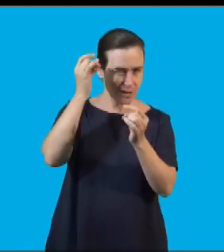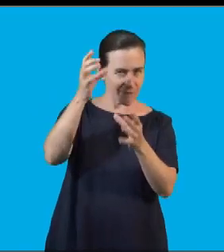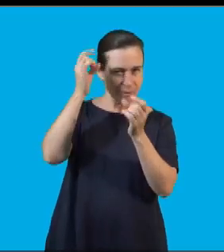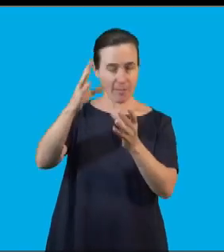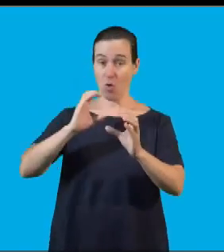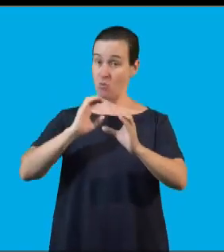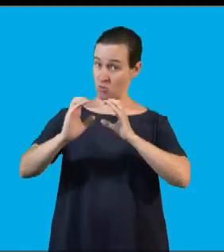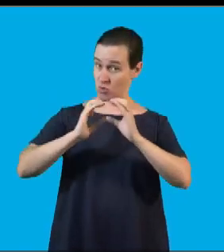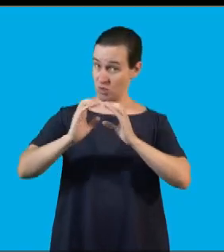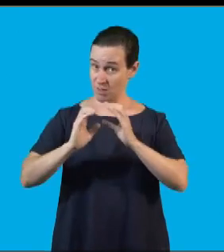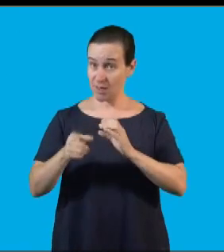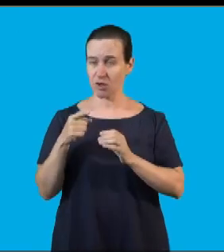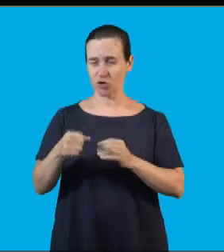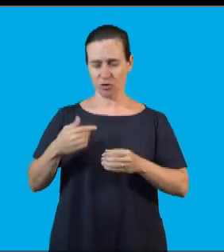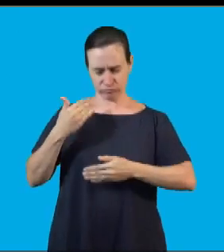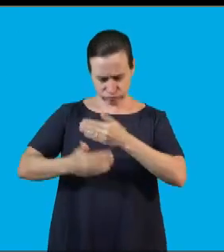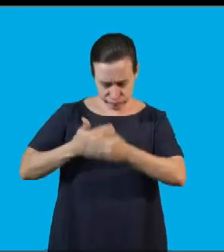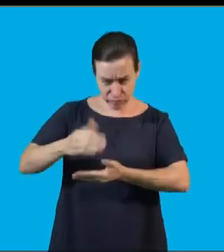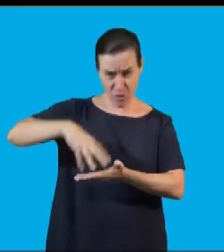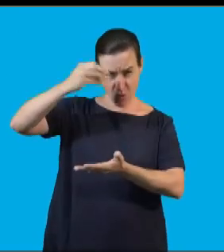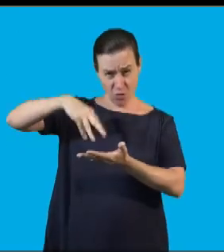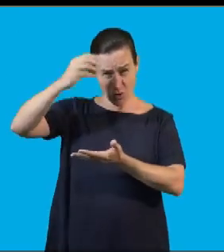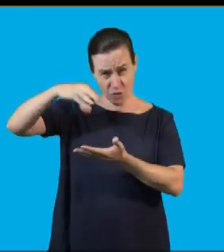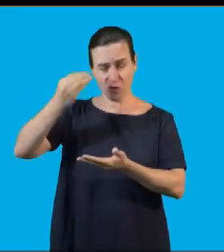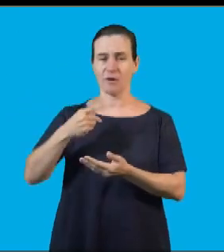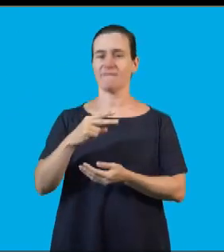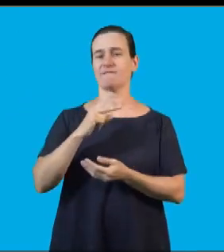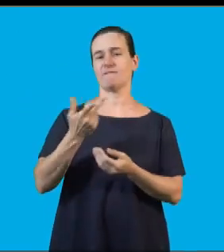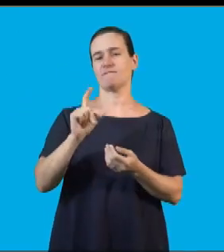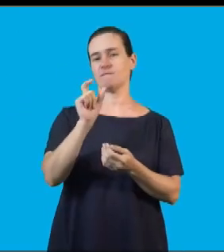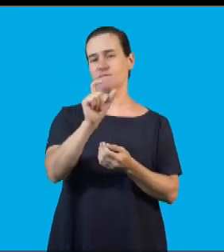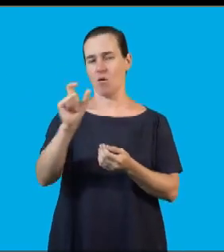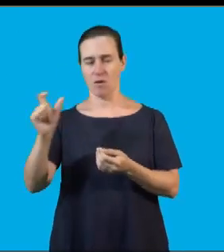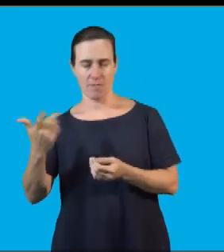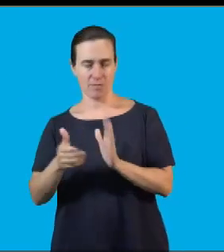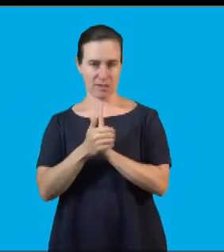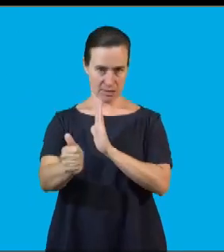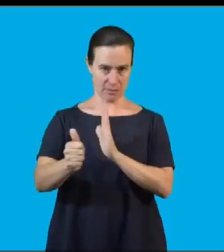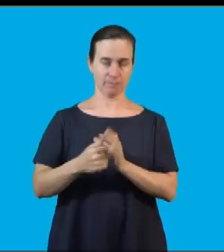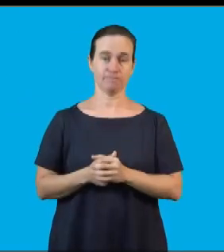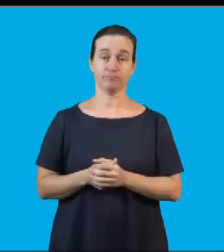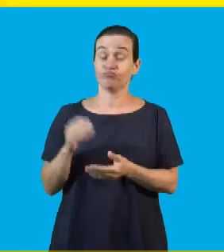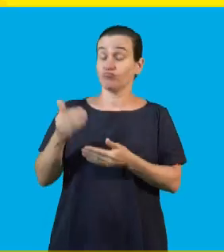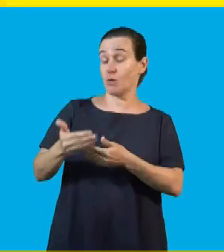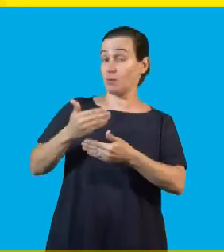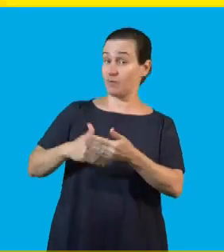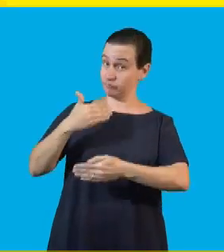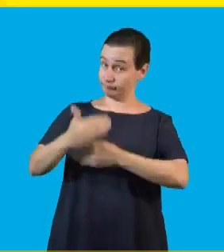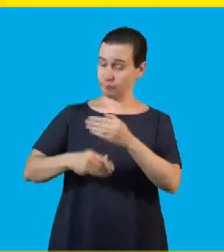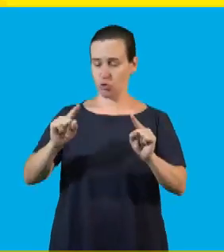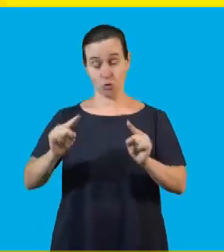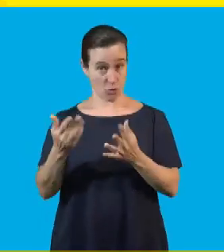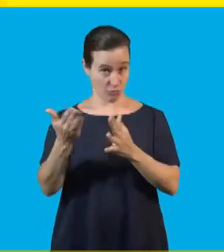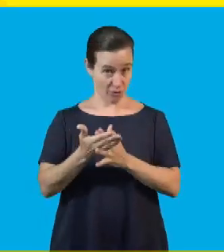retrieval skills, communication skills, active learning methods, and vocabulary skills. Now, before we